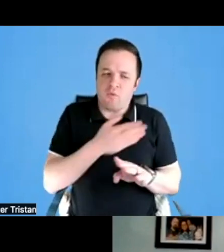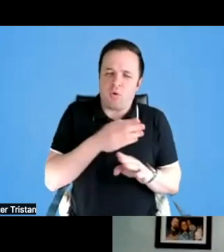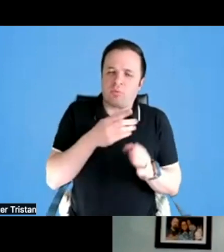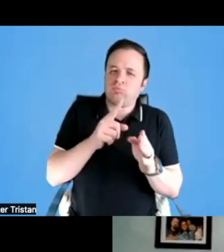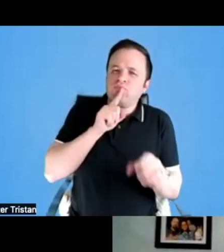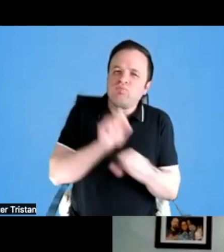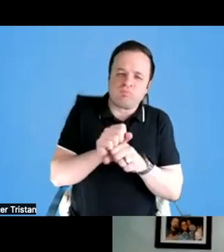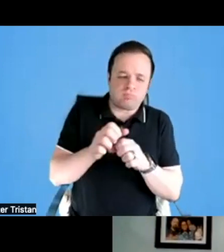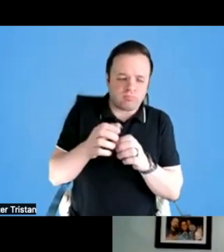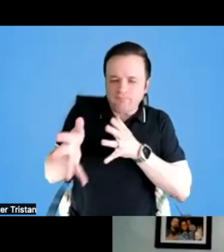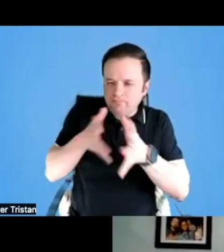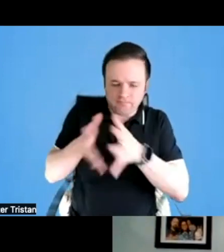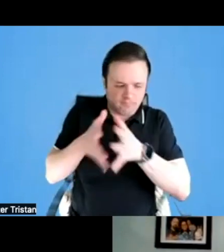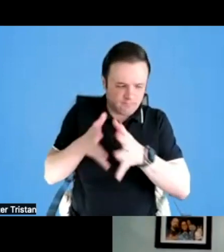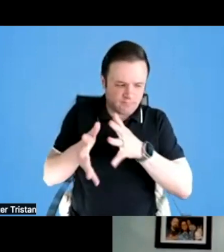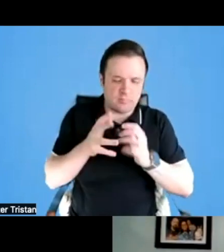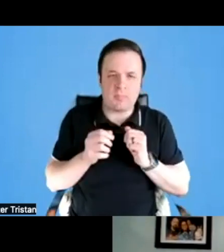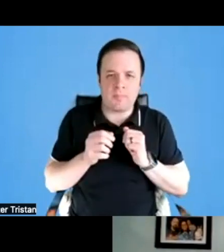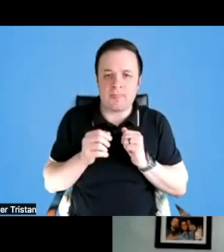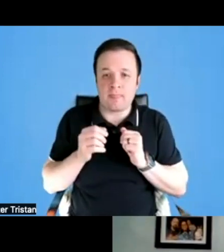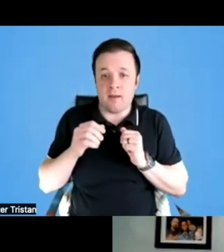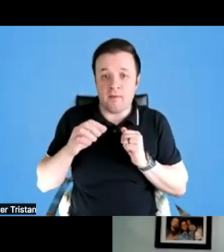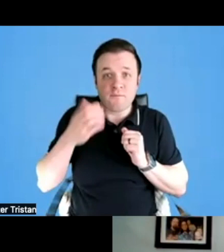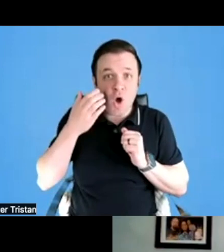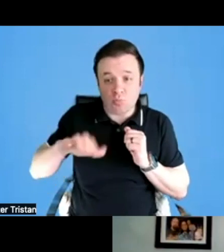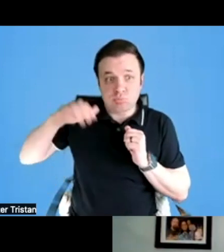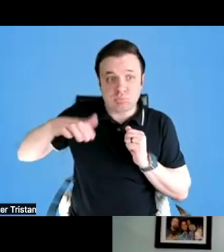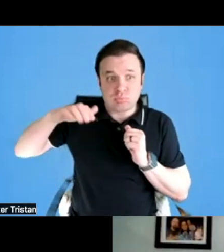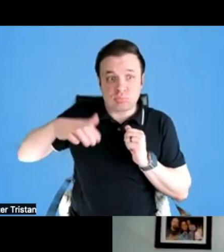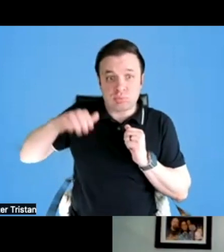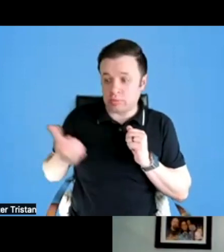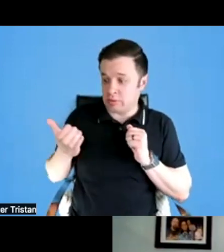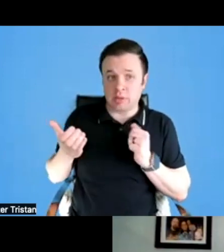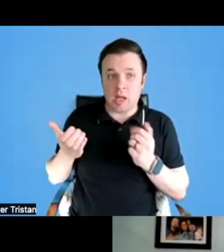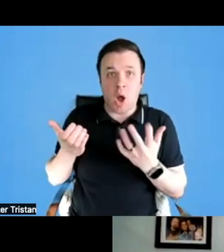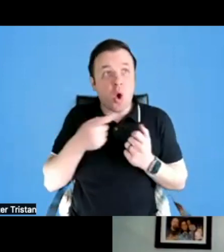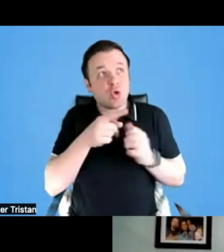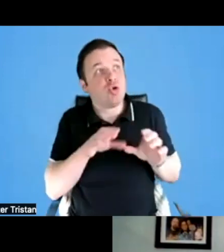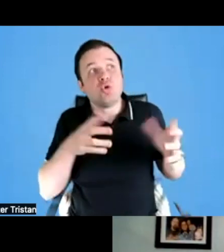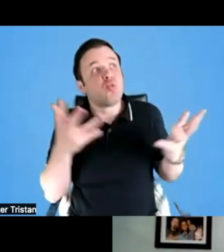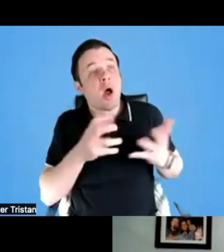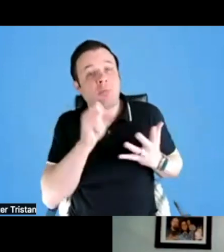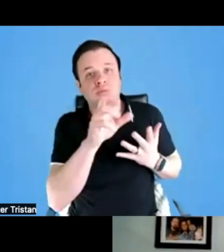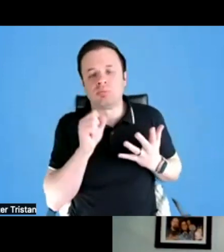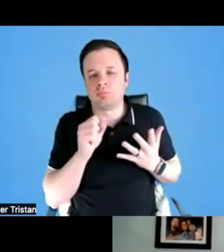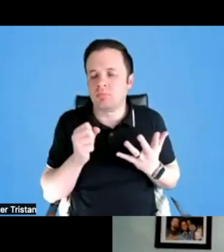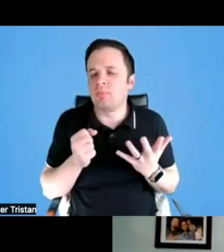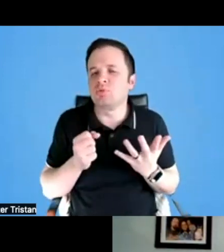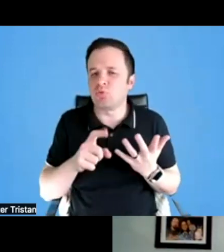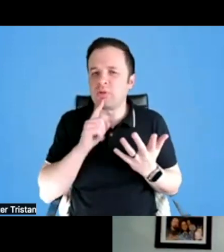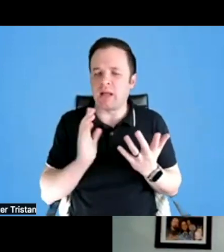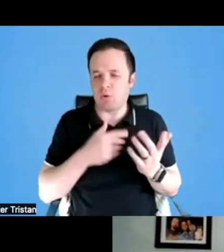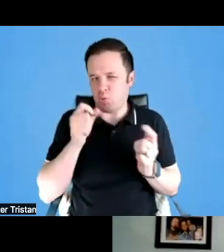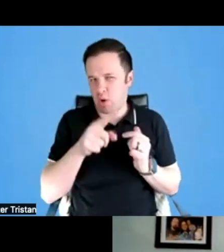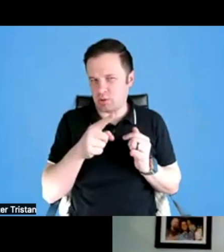when that alarm goes off on your phone, this is what I want you to do. And so our questions when we're talking to survivors is really